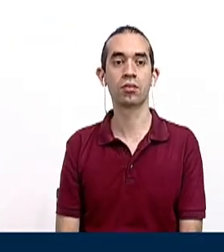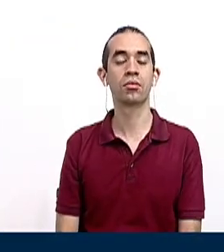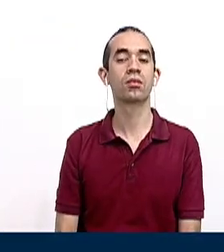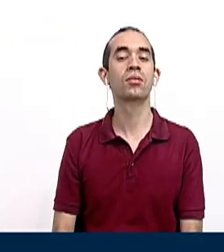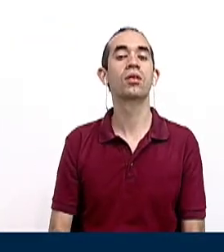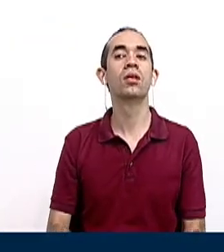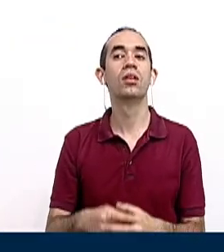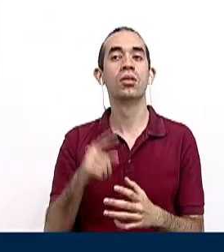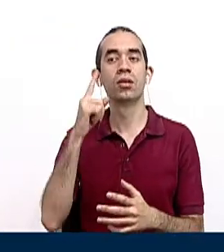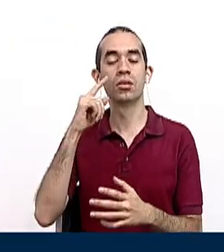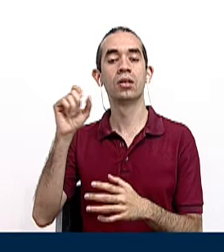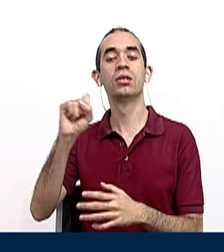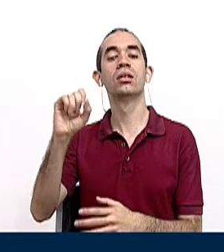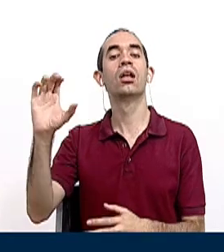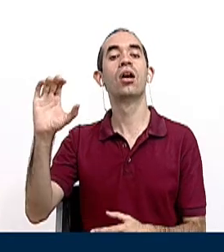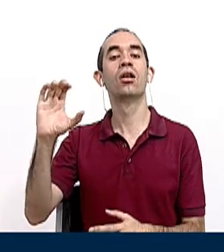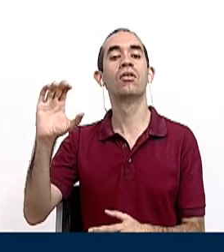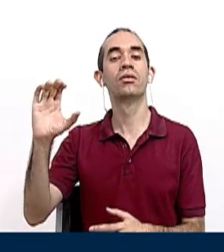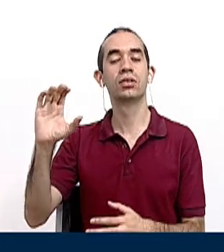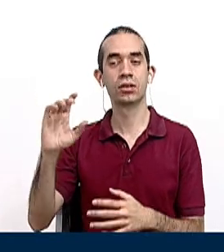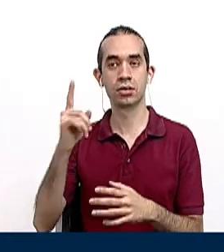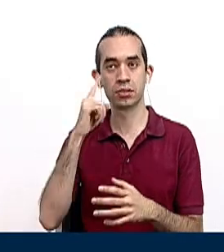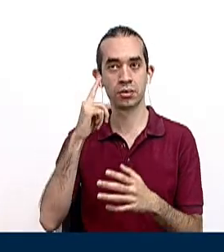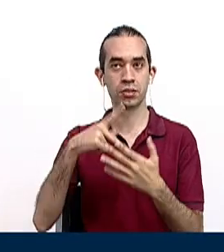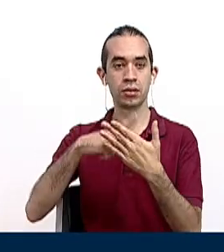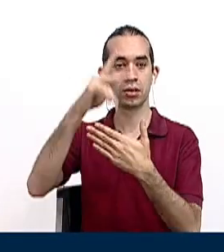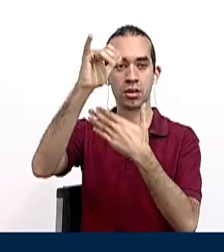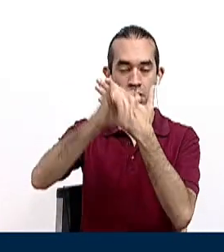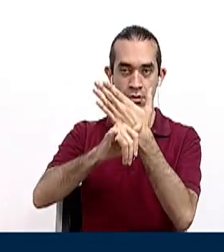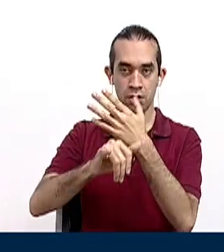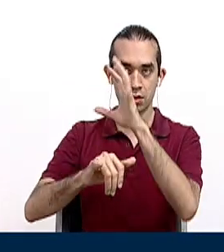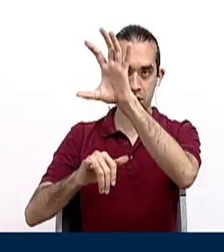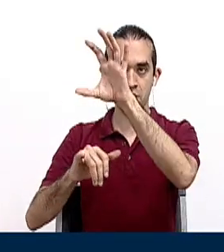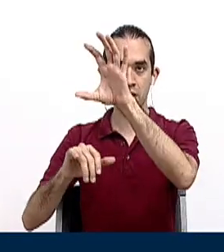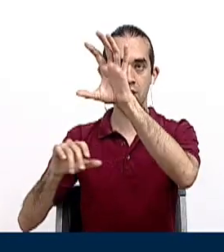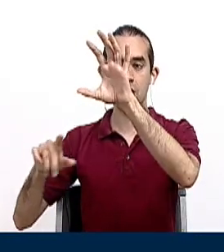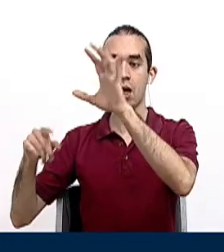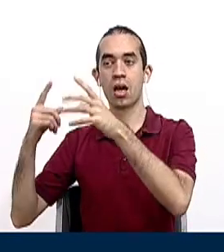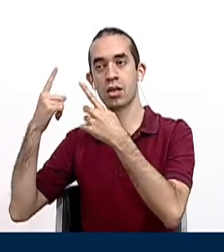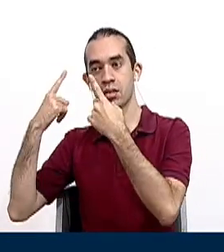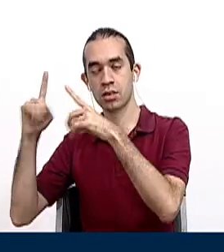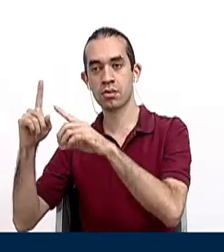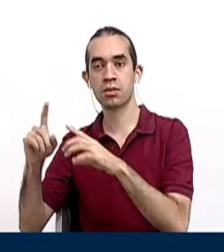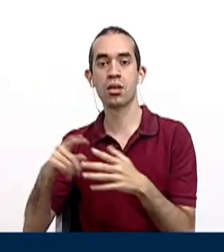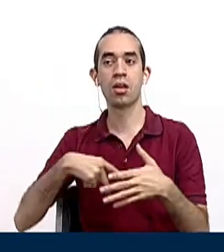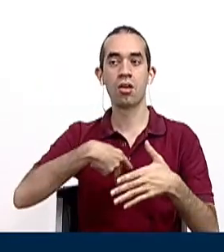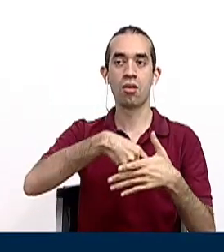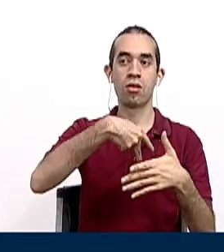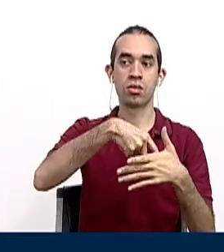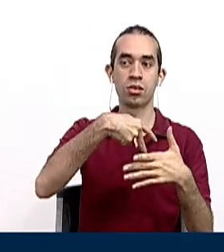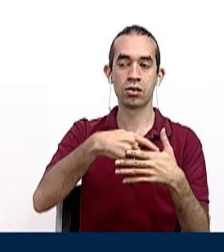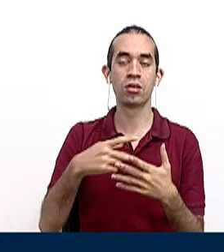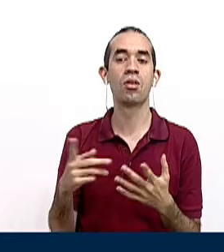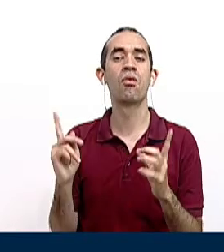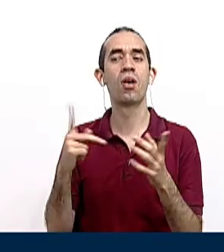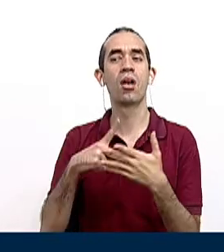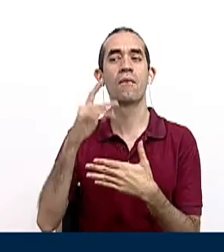middle Sandra Kaufman with the projects, achievements, and obstacles. And so what are the